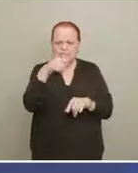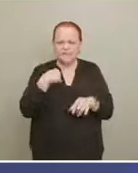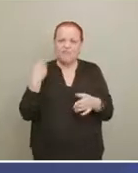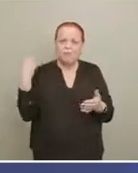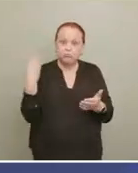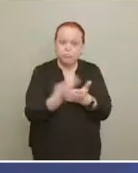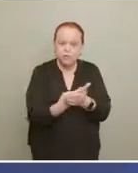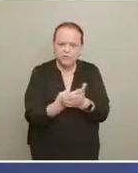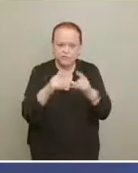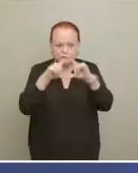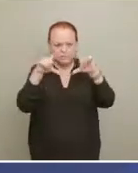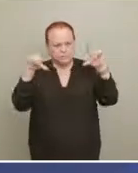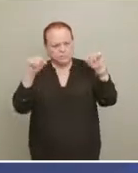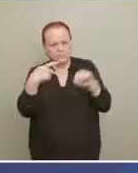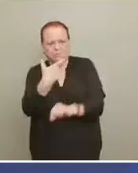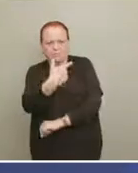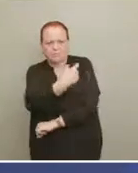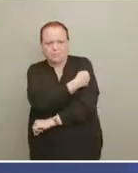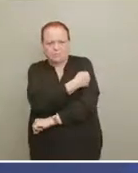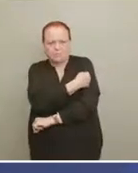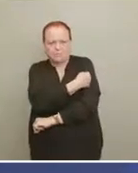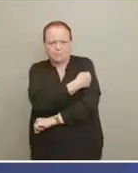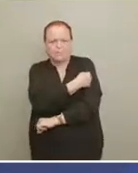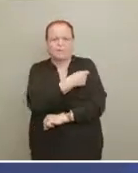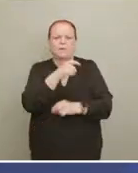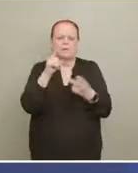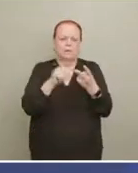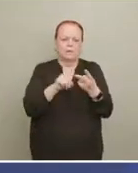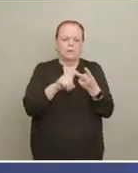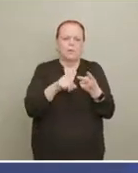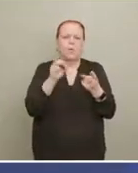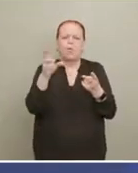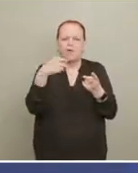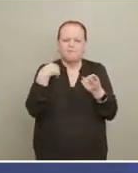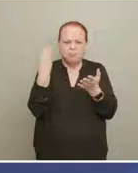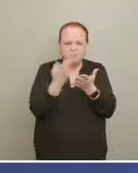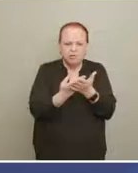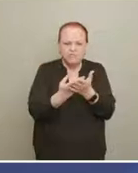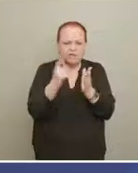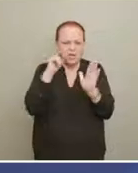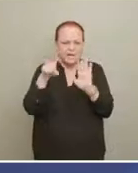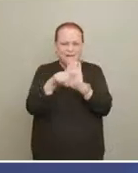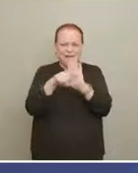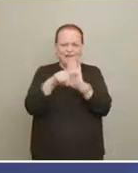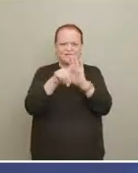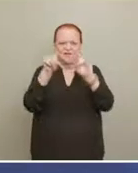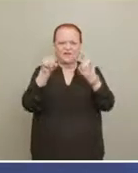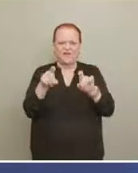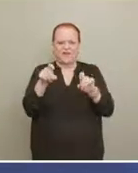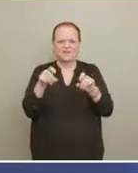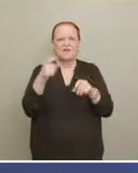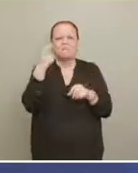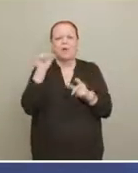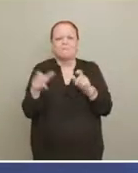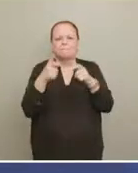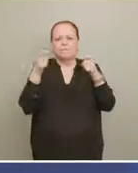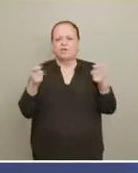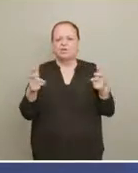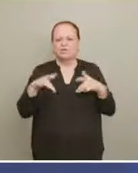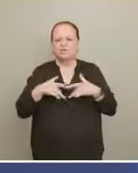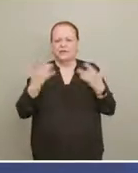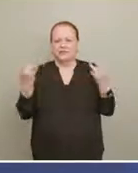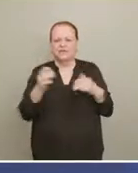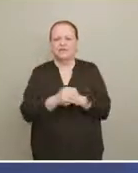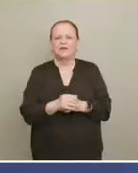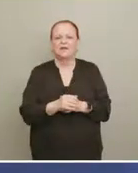either vaccinated or you have a negative test will remain as a requirement in the mega event. Finally, let